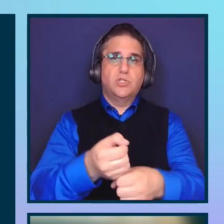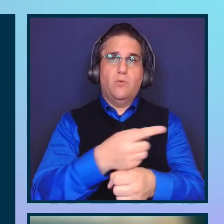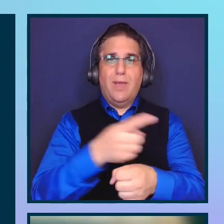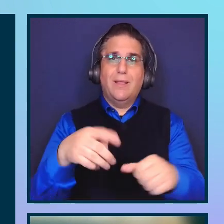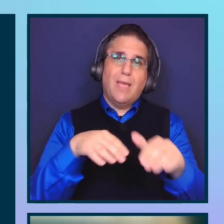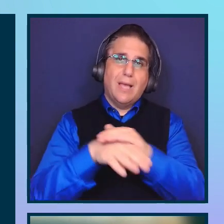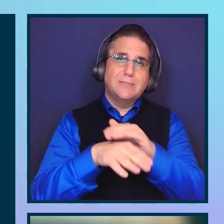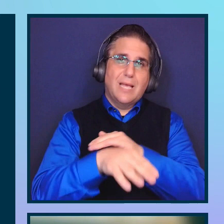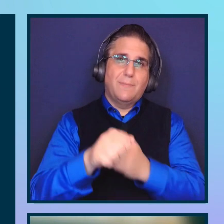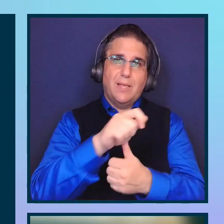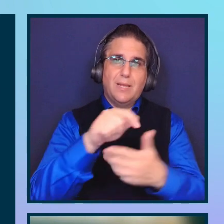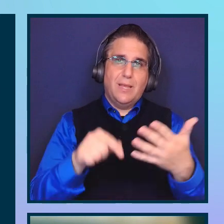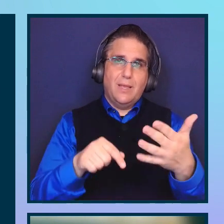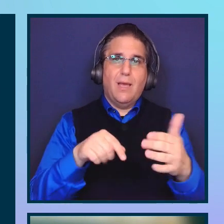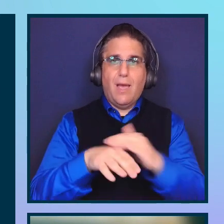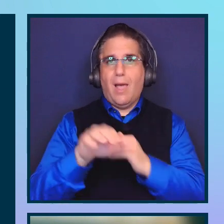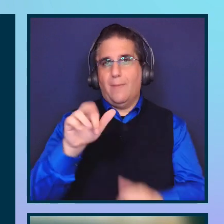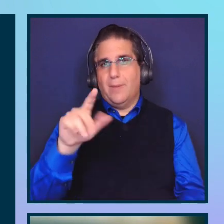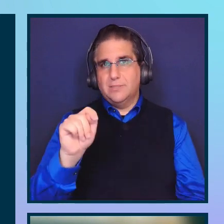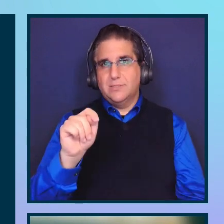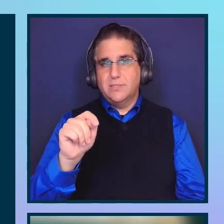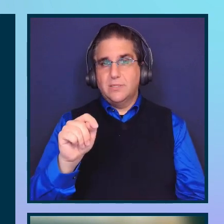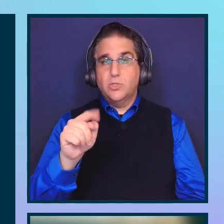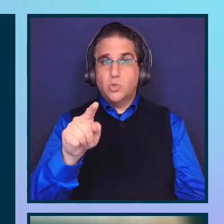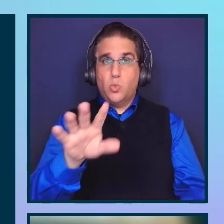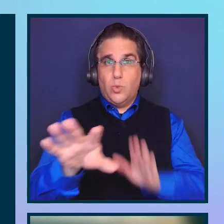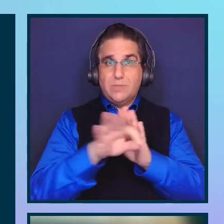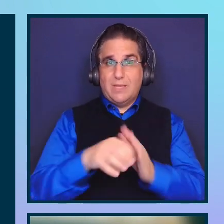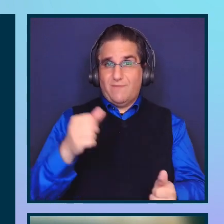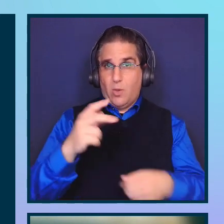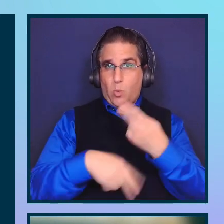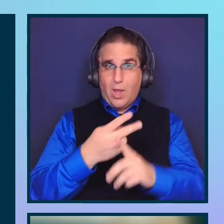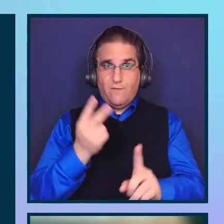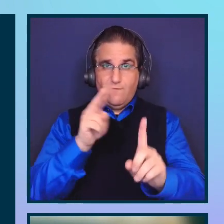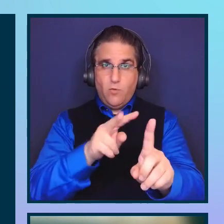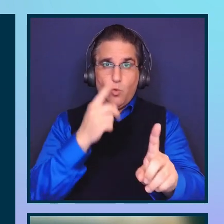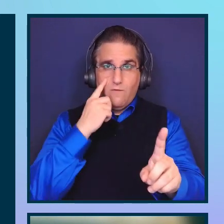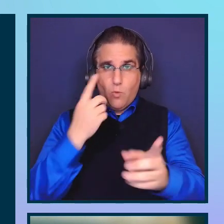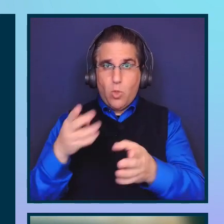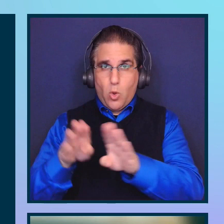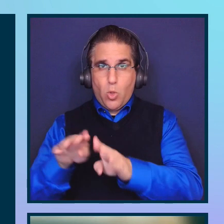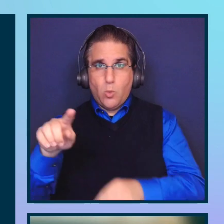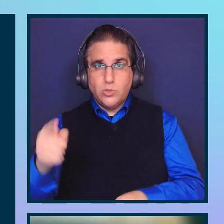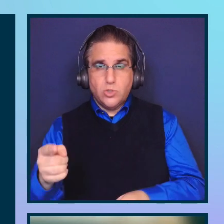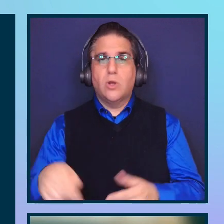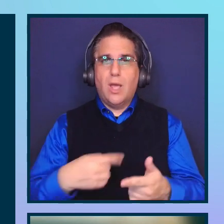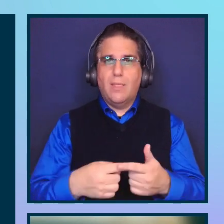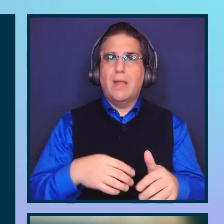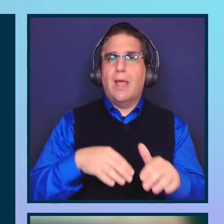elements. So you specify what kind of view you want in your closure, and accessibility representation